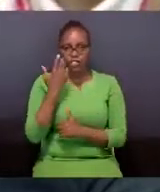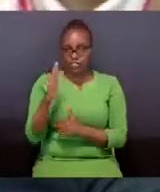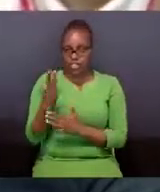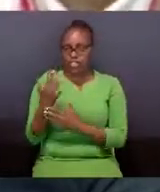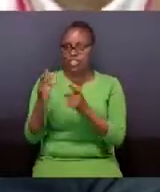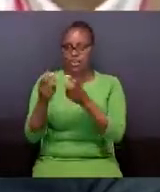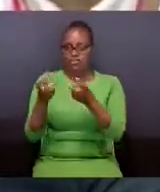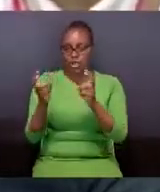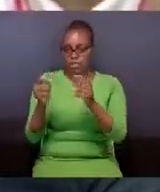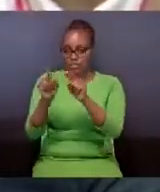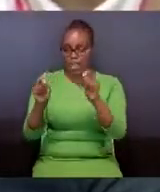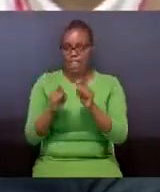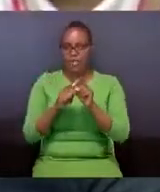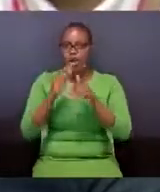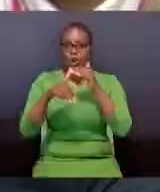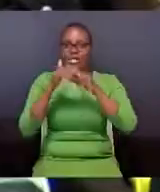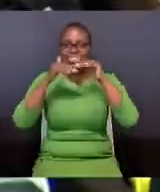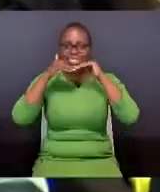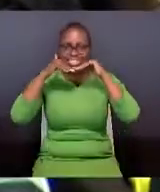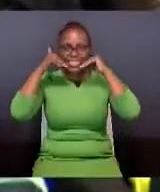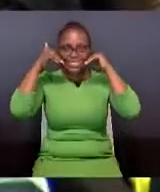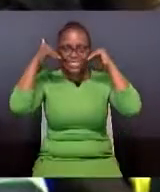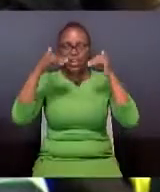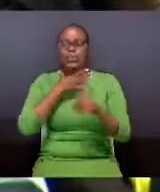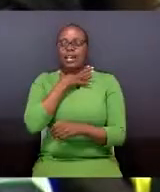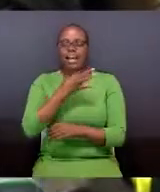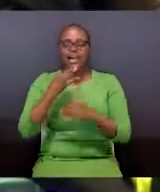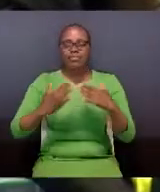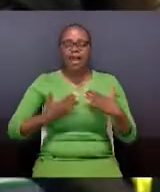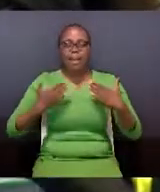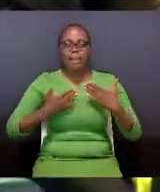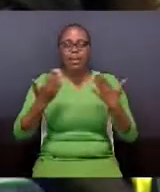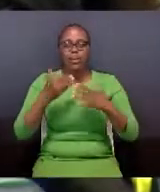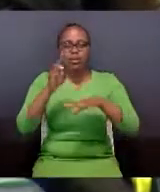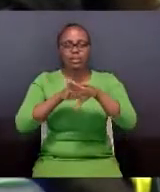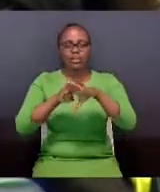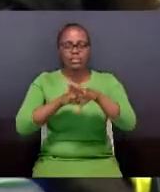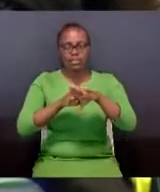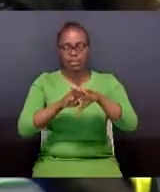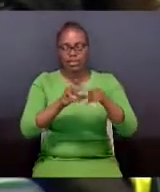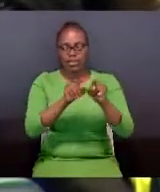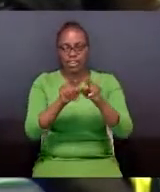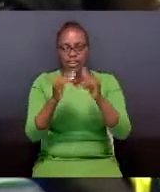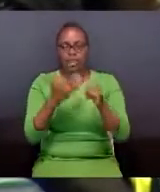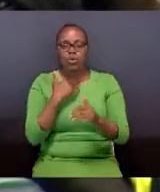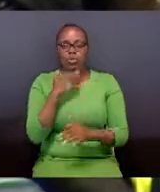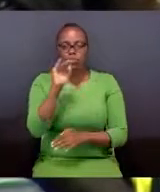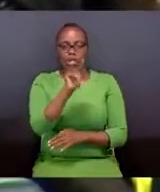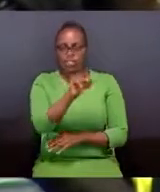delegation here, we are all smiling because we like happiness in Madagascar. I would like to ask